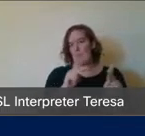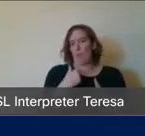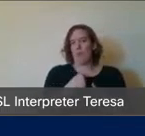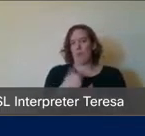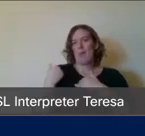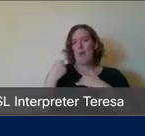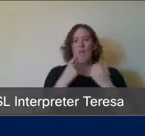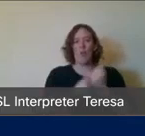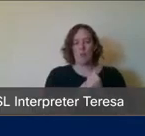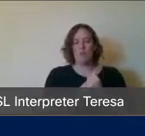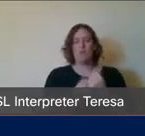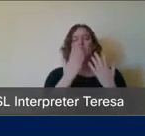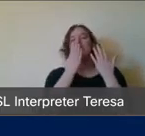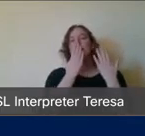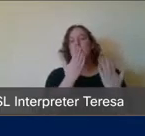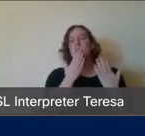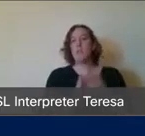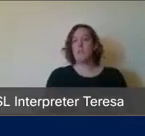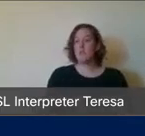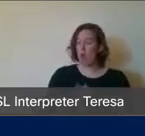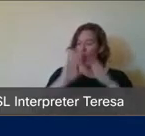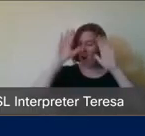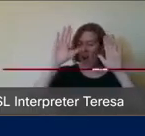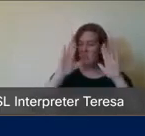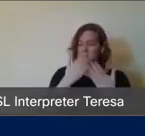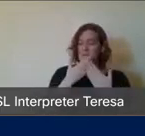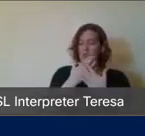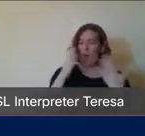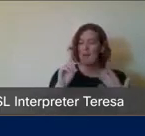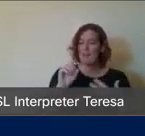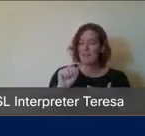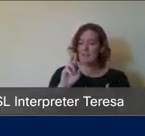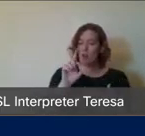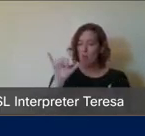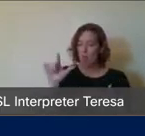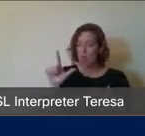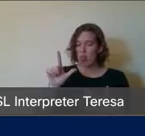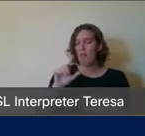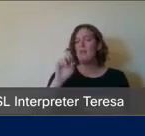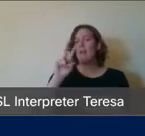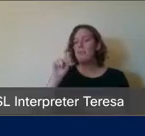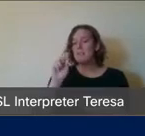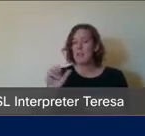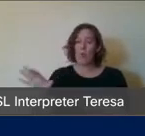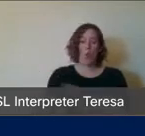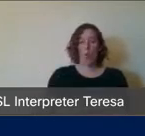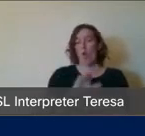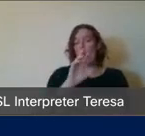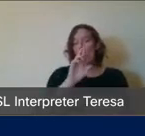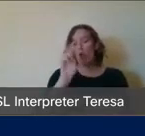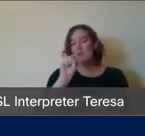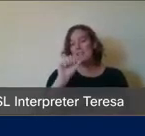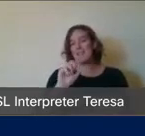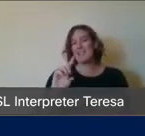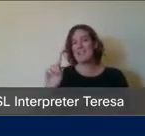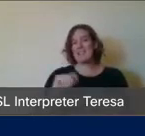you. Awesome job. Thank you so much, Mr. Daryl Evans, and the entire team of the RSA and DDD team. Coming